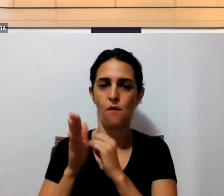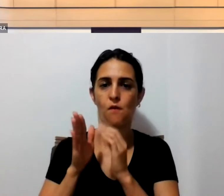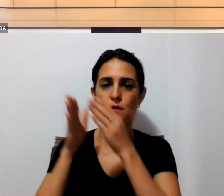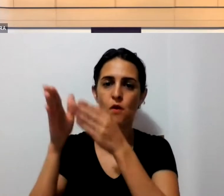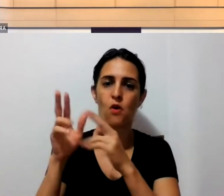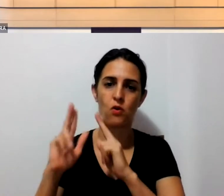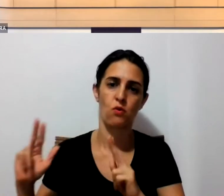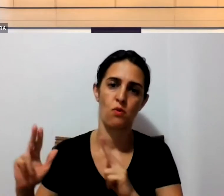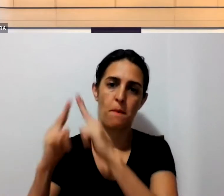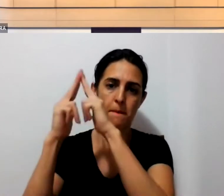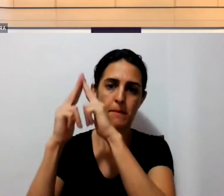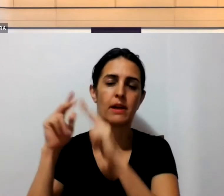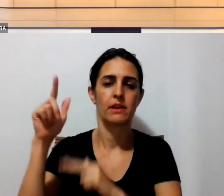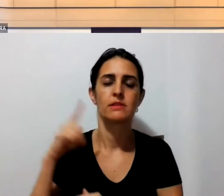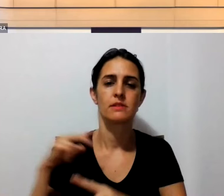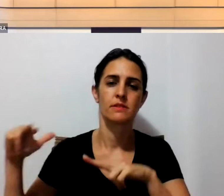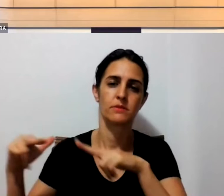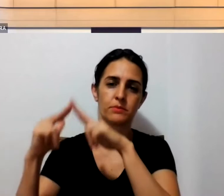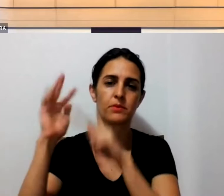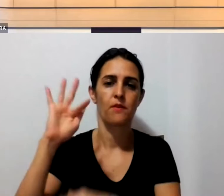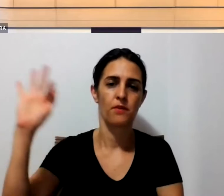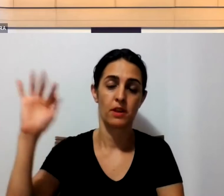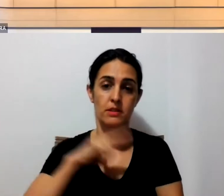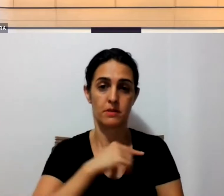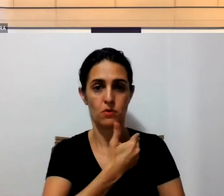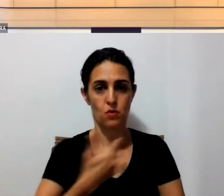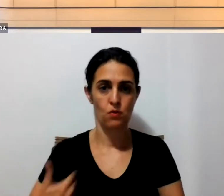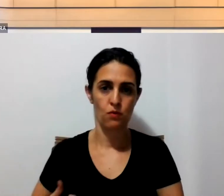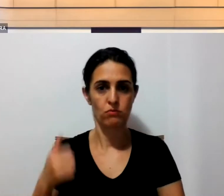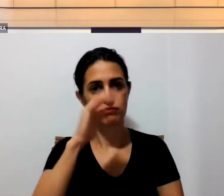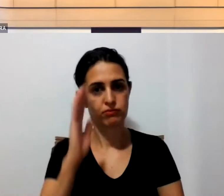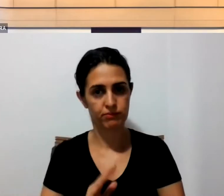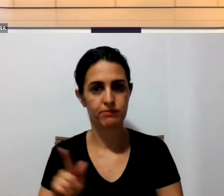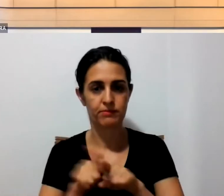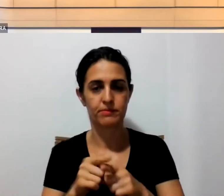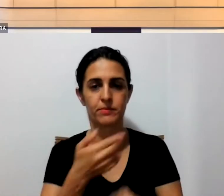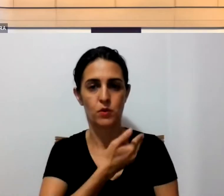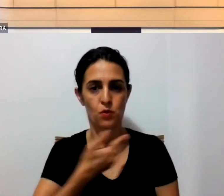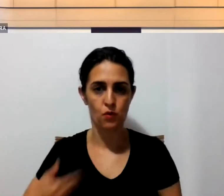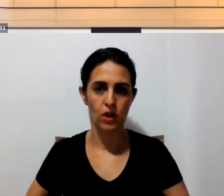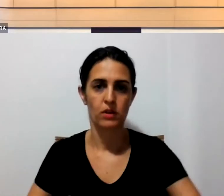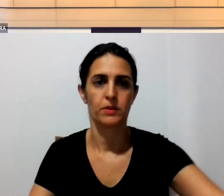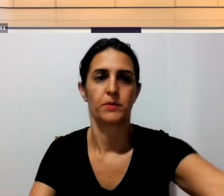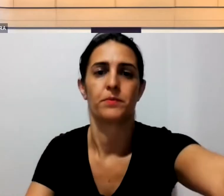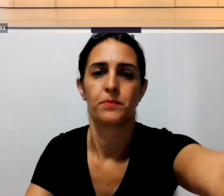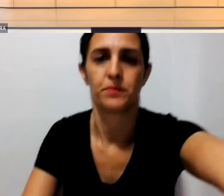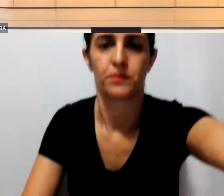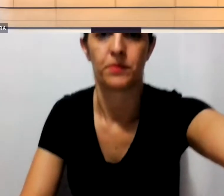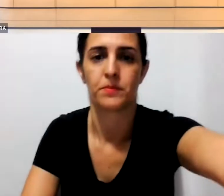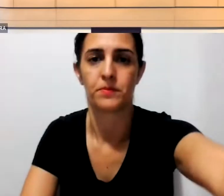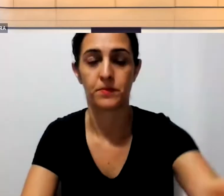Andreas Schall. He's the Director of Global Relations at the OECD, and also Sherpa to the